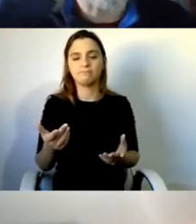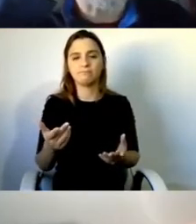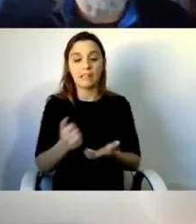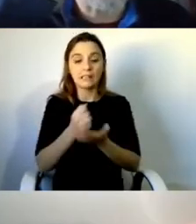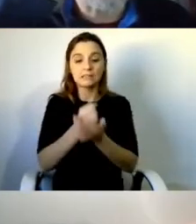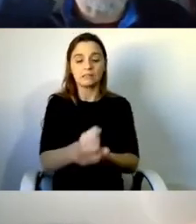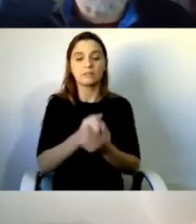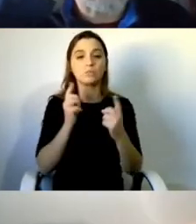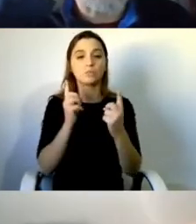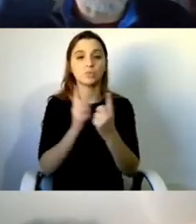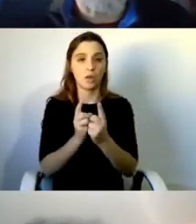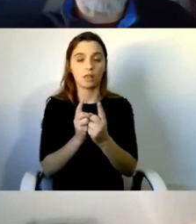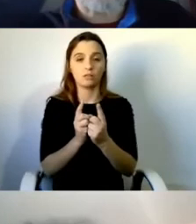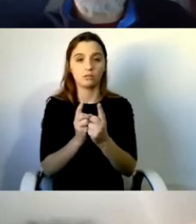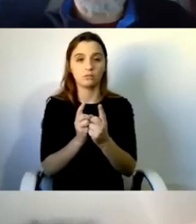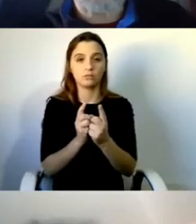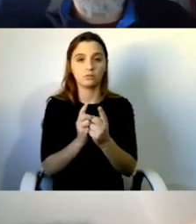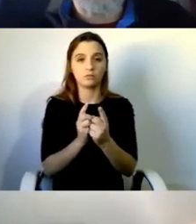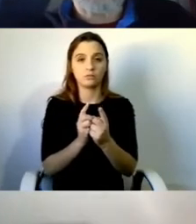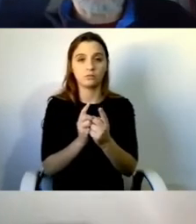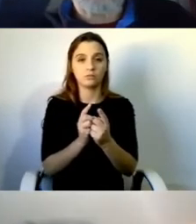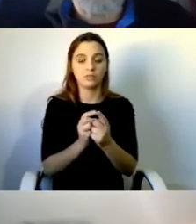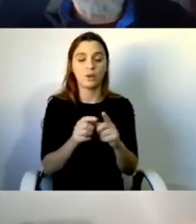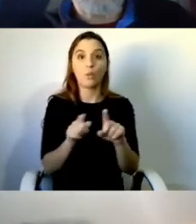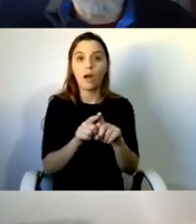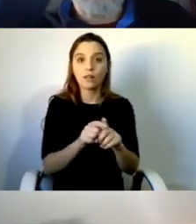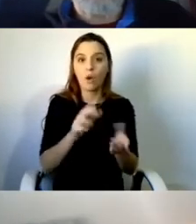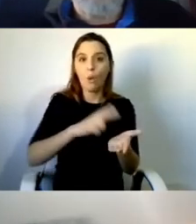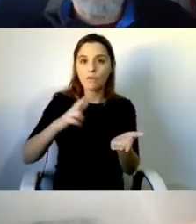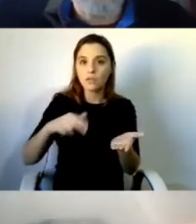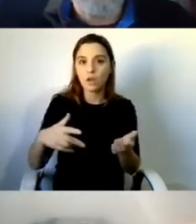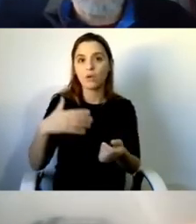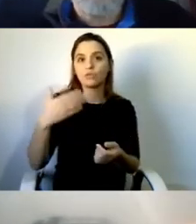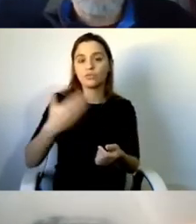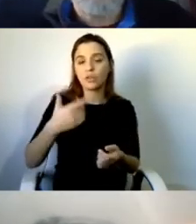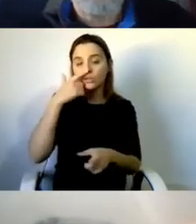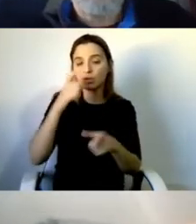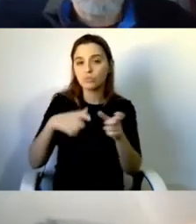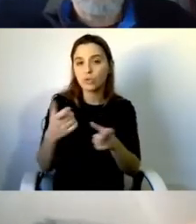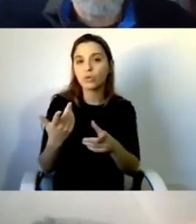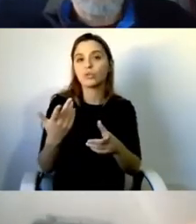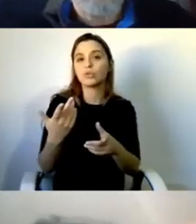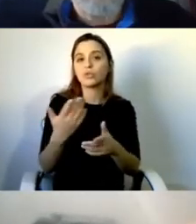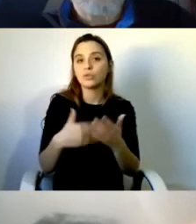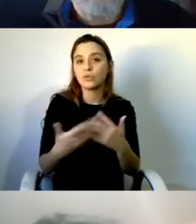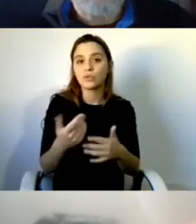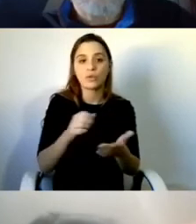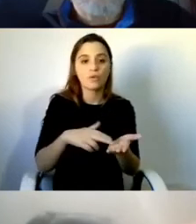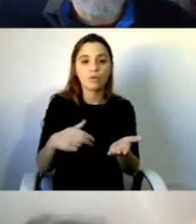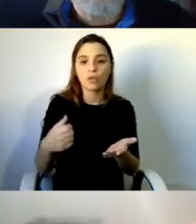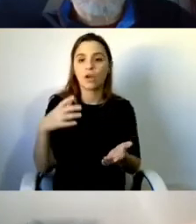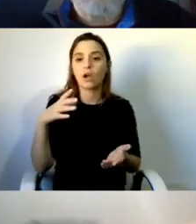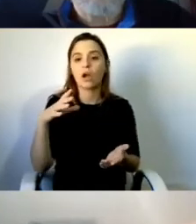Convention, it's Article 19 or General Comment 5. And